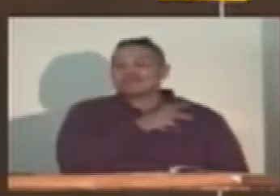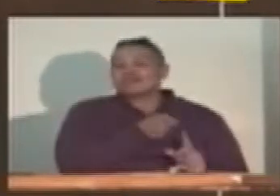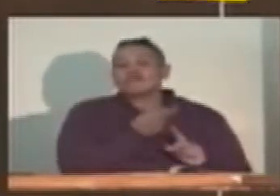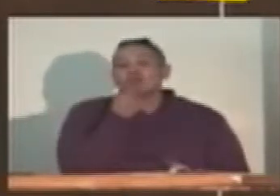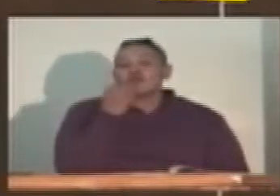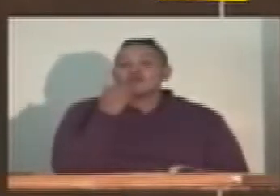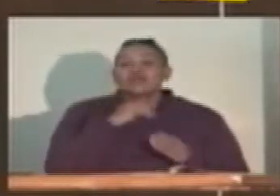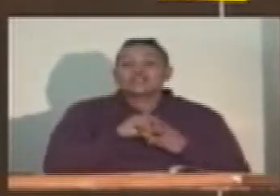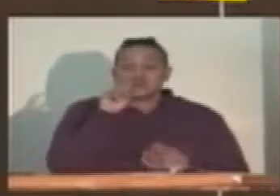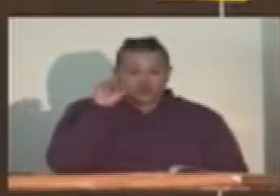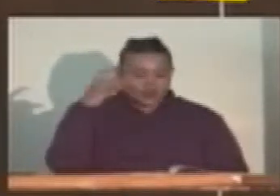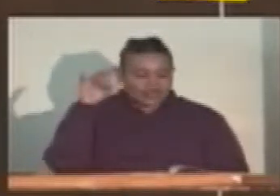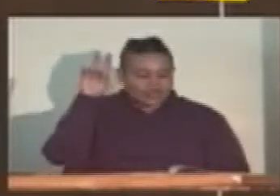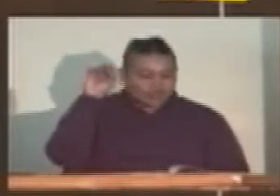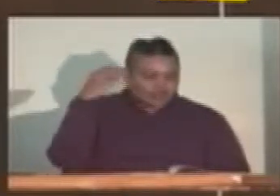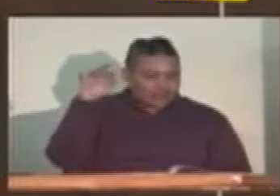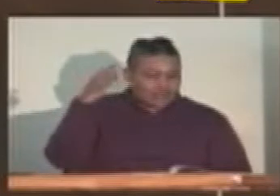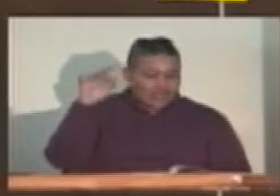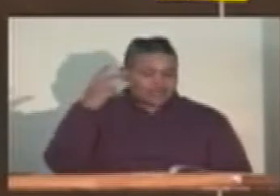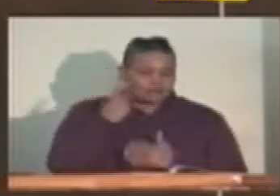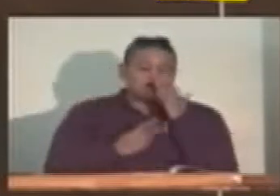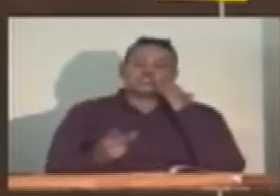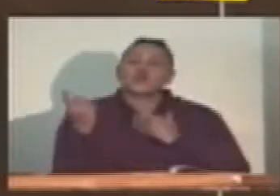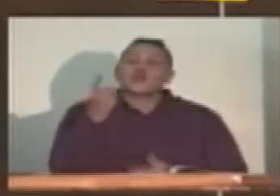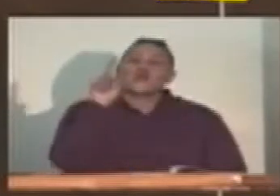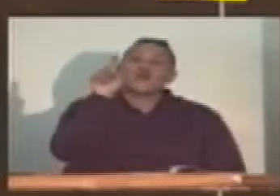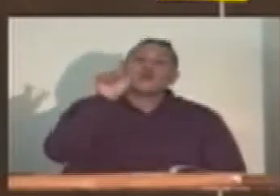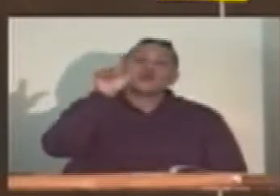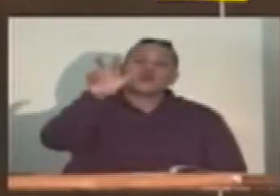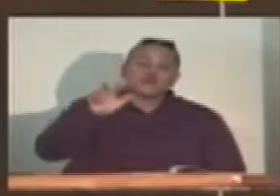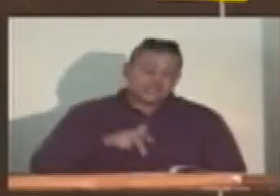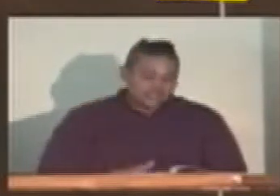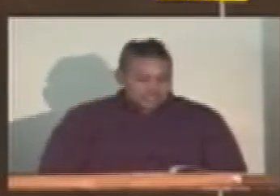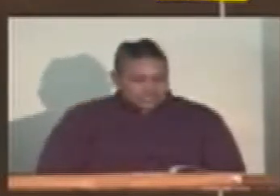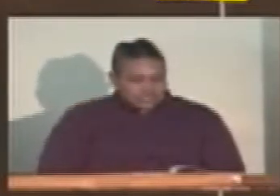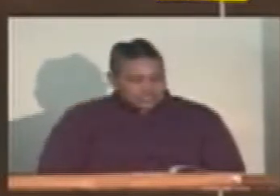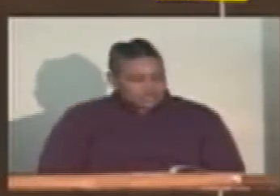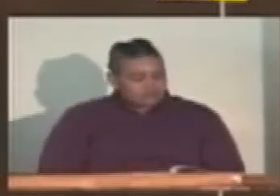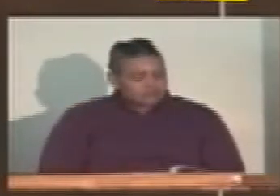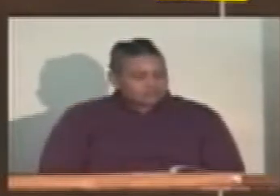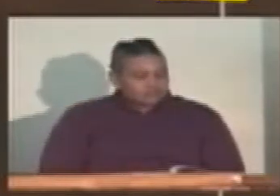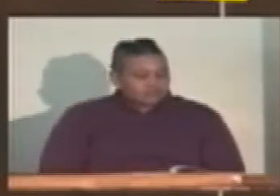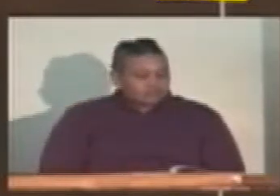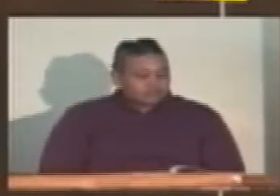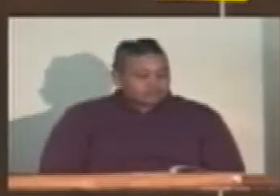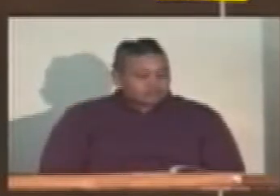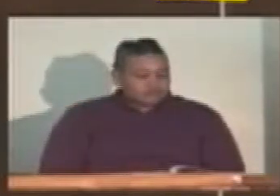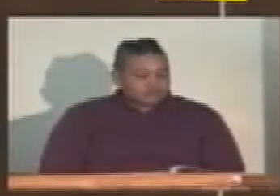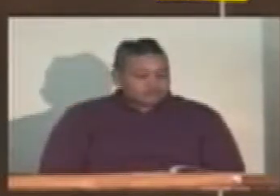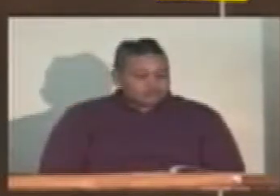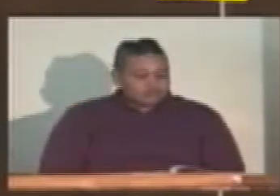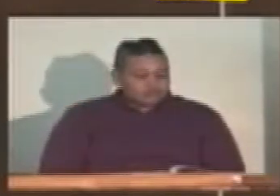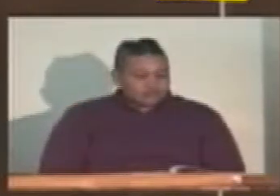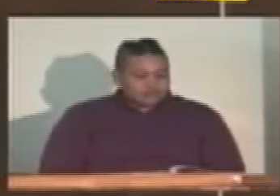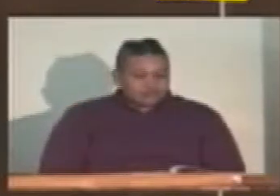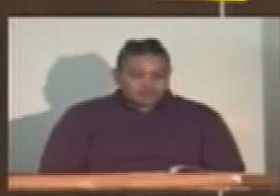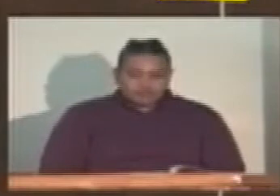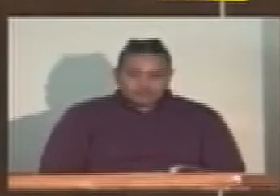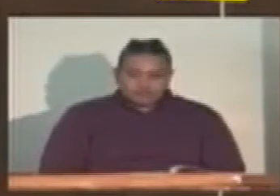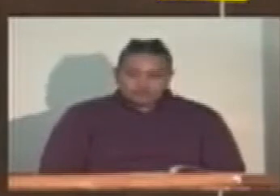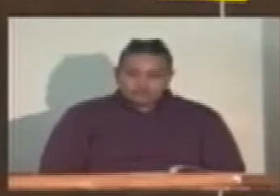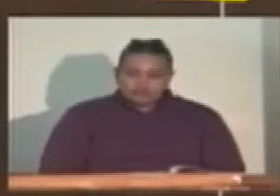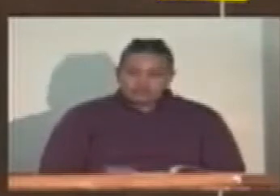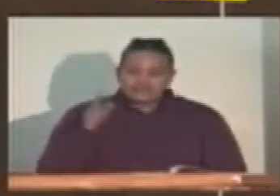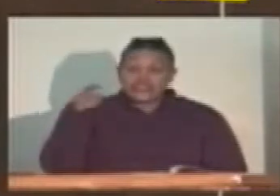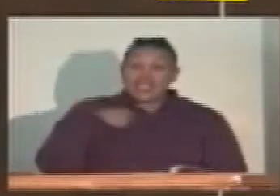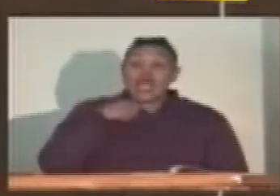JUTC's 2018-19 projection is only 123. And may I note, Mr. Speaker, that on days